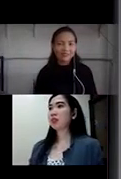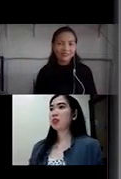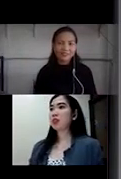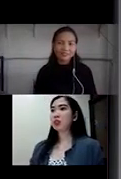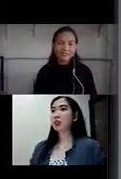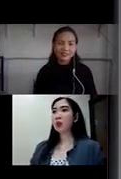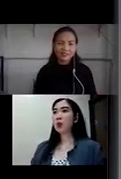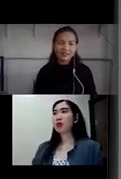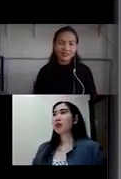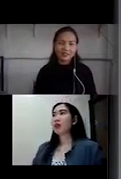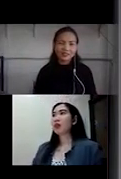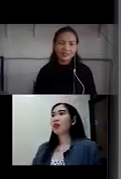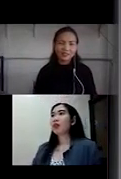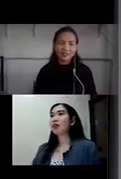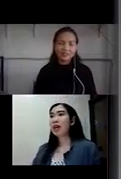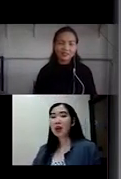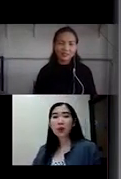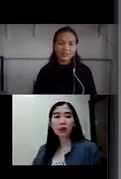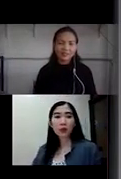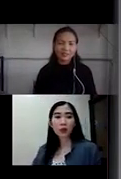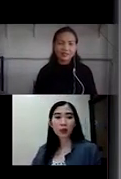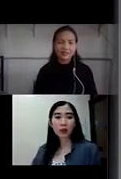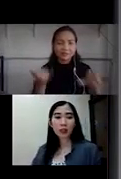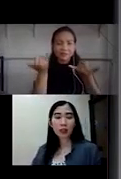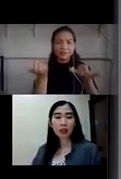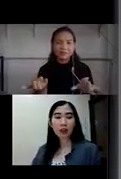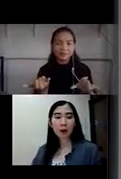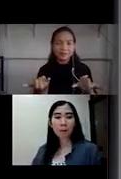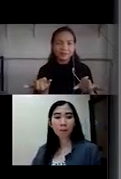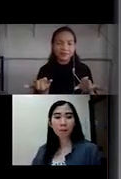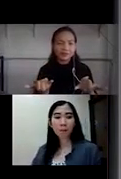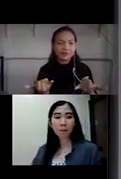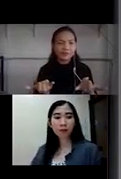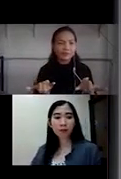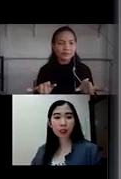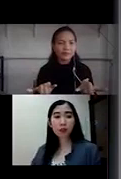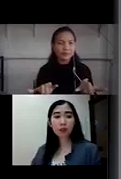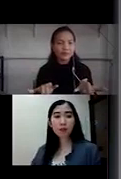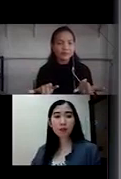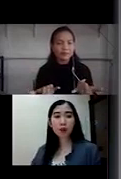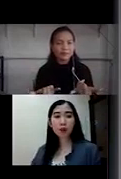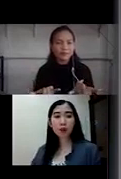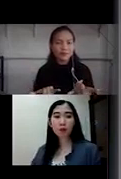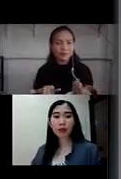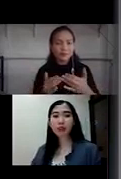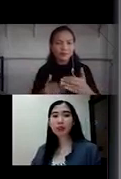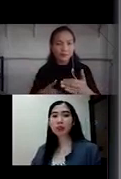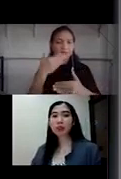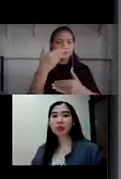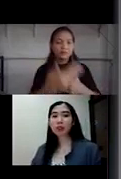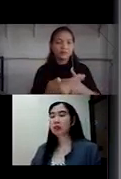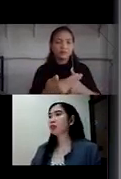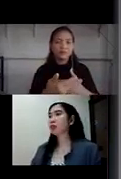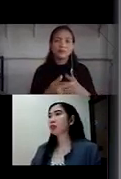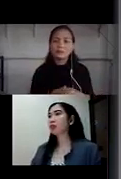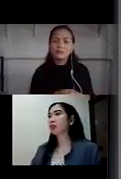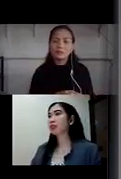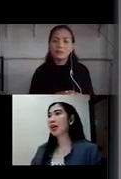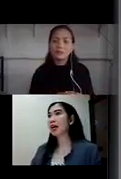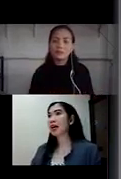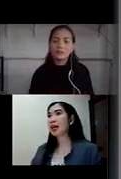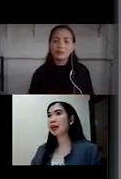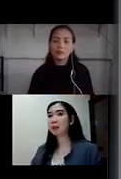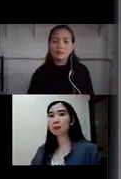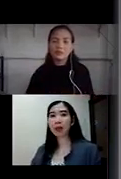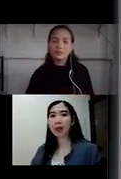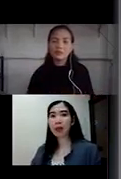Okay? So, now, we will move forward